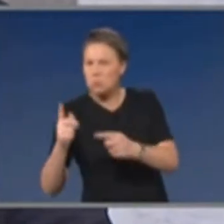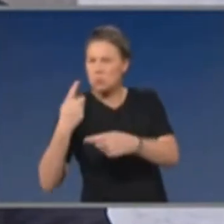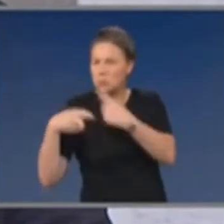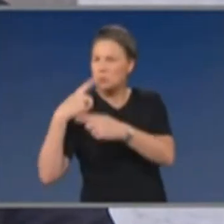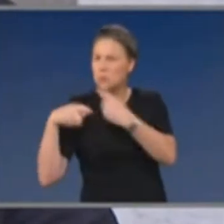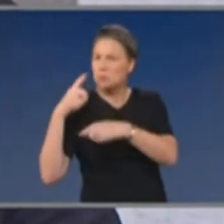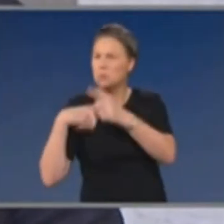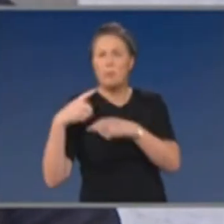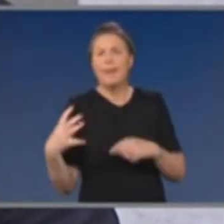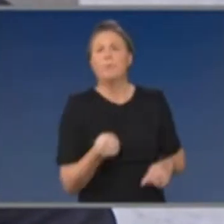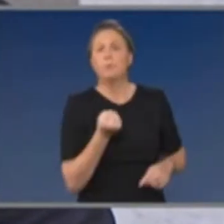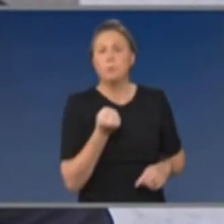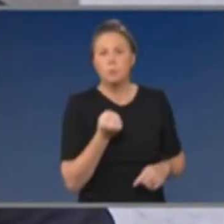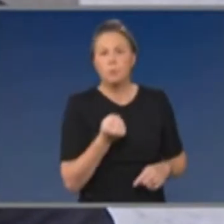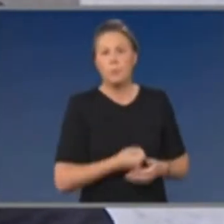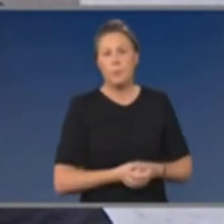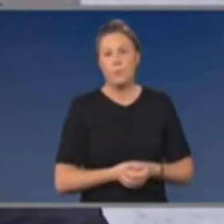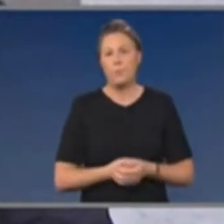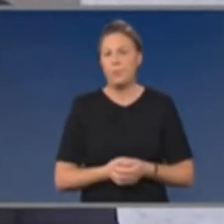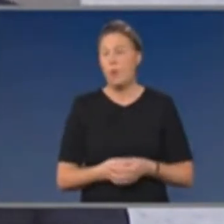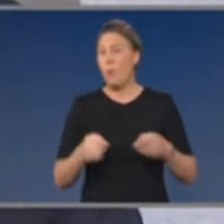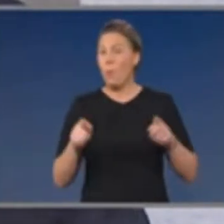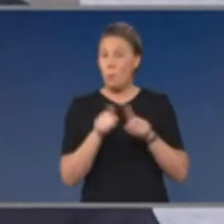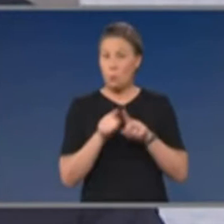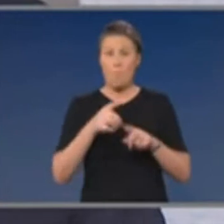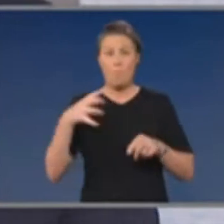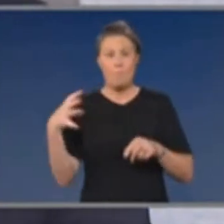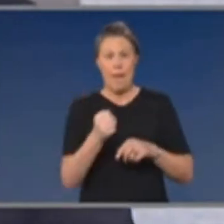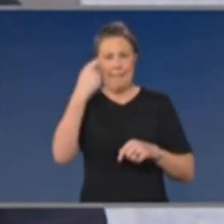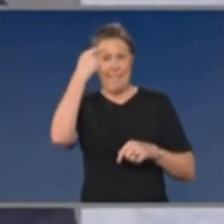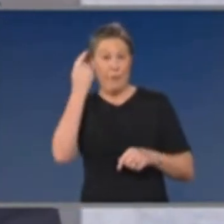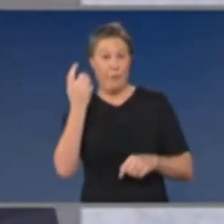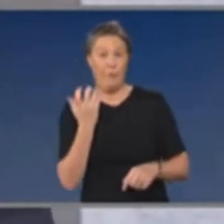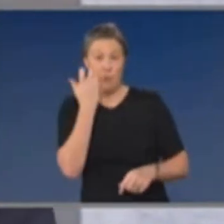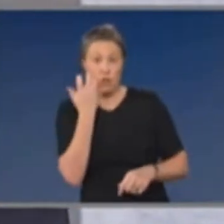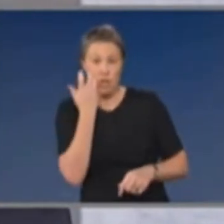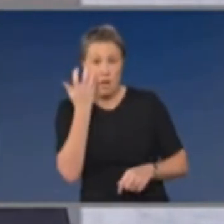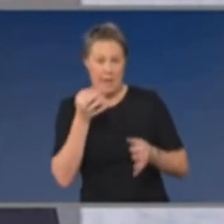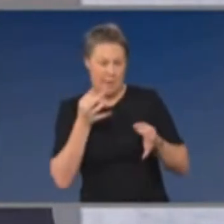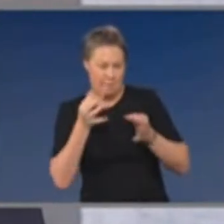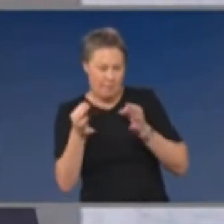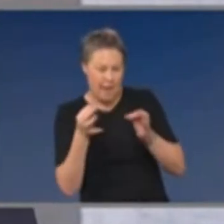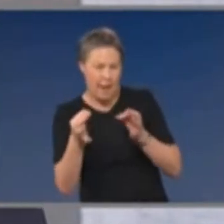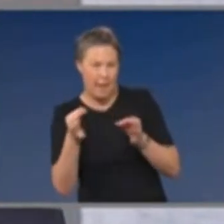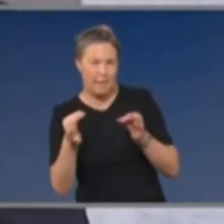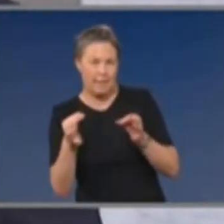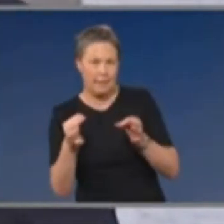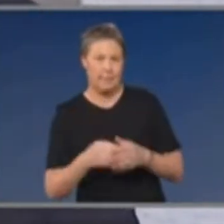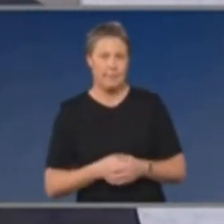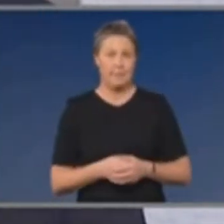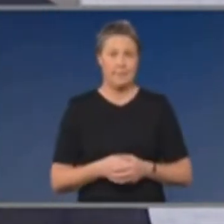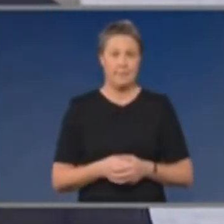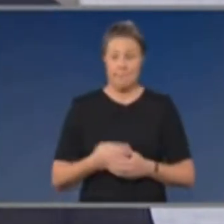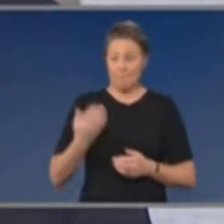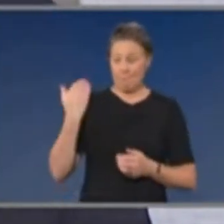normal practice. But we've also got a plan for the way ahead. We have delivered much needed support over these